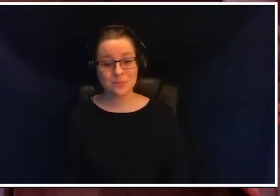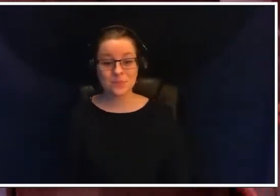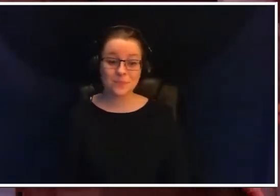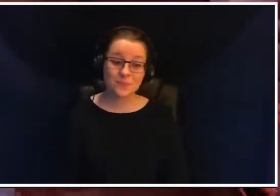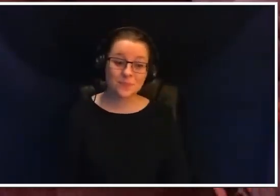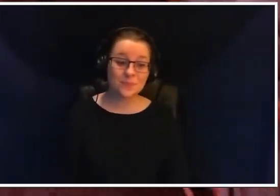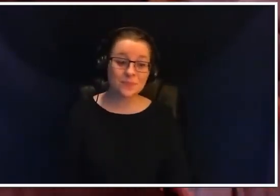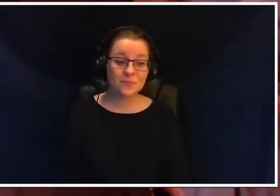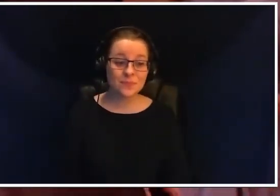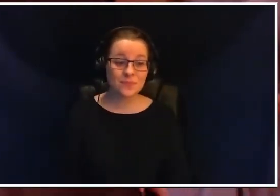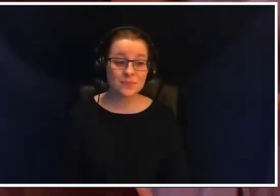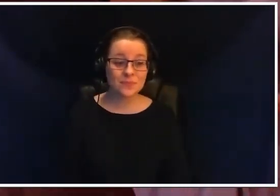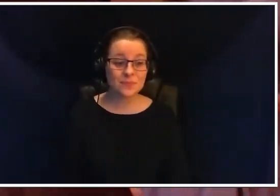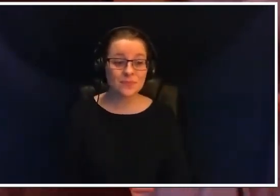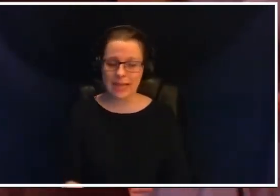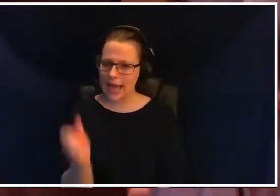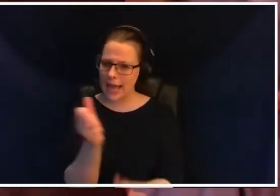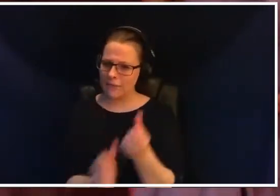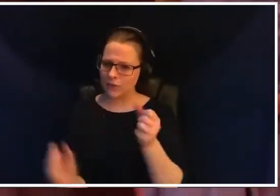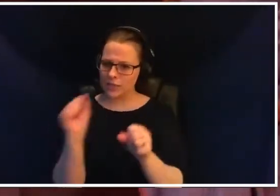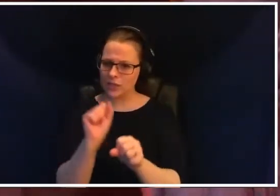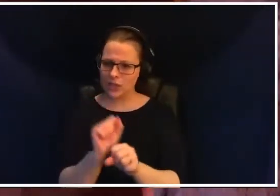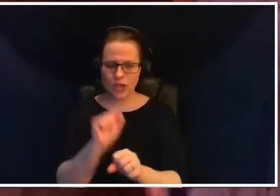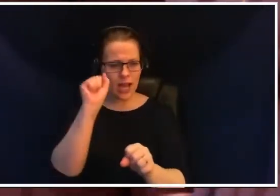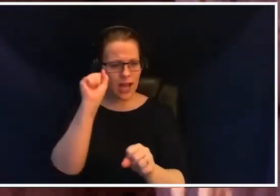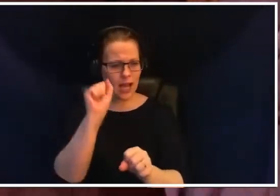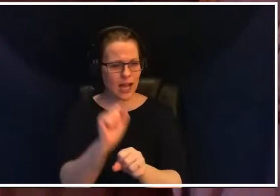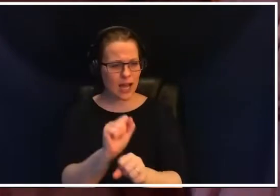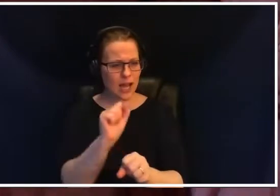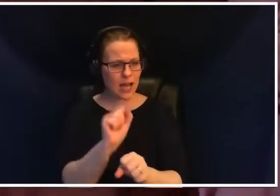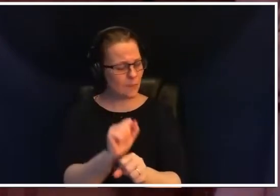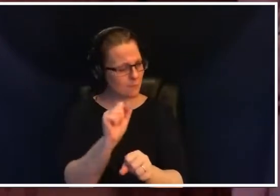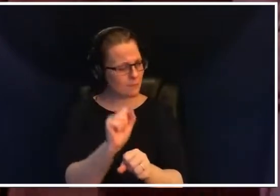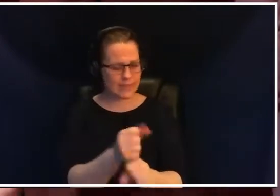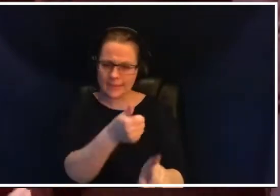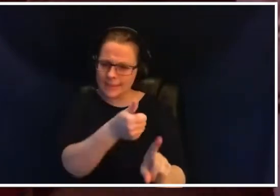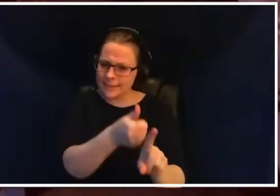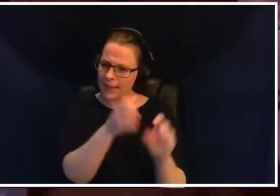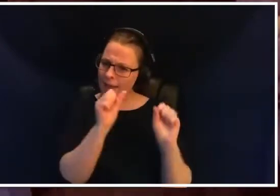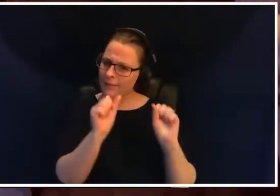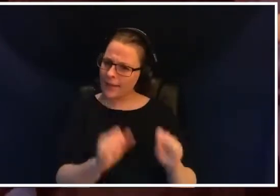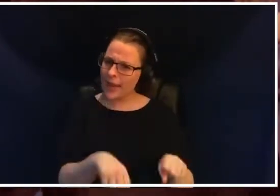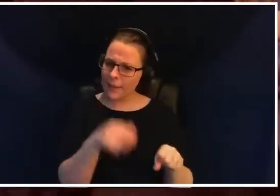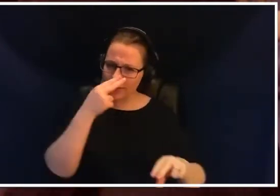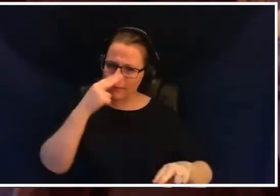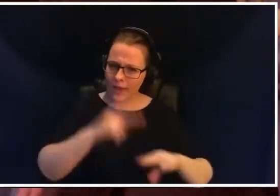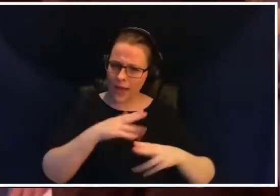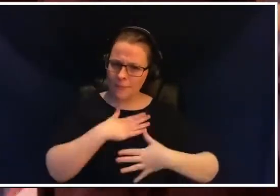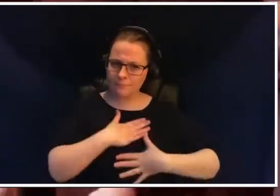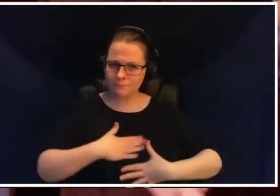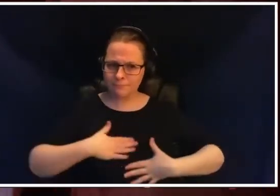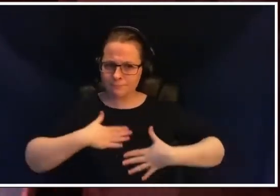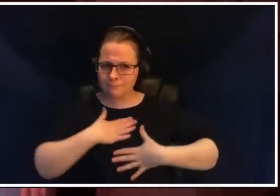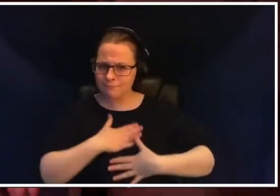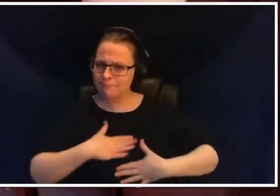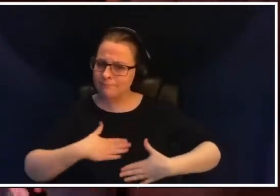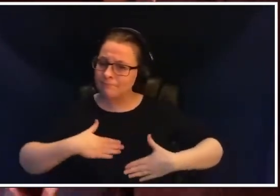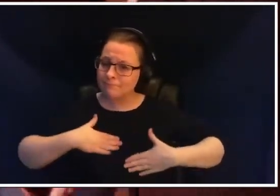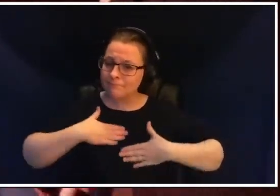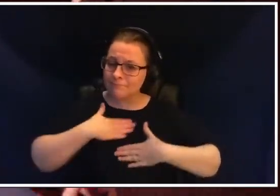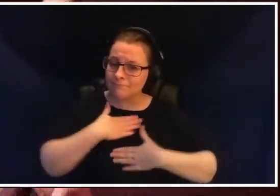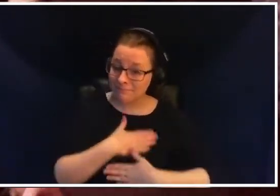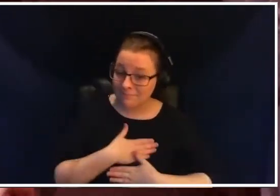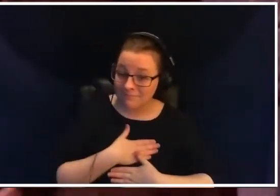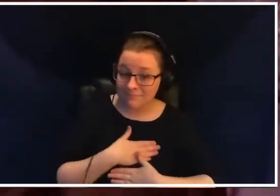With every job that must be done, there is an element of fun. You find the fun and snap the chops of